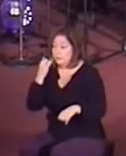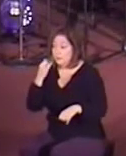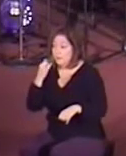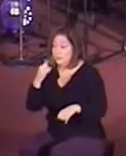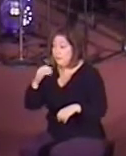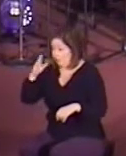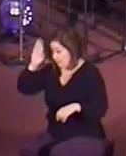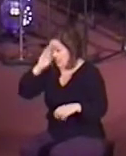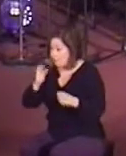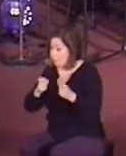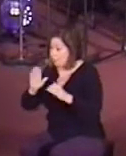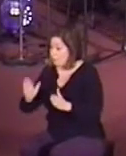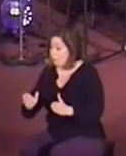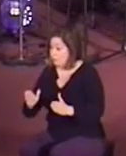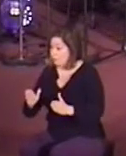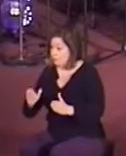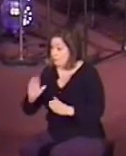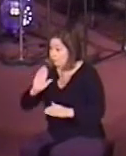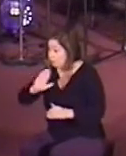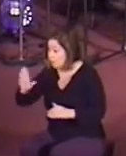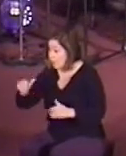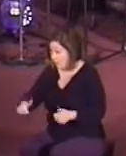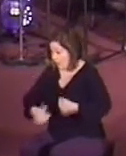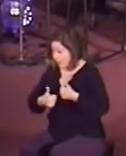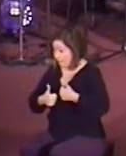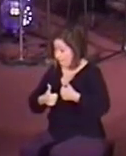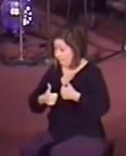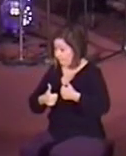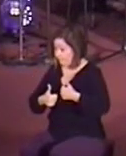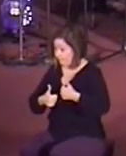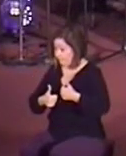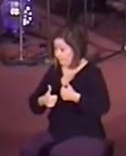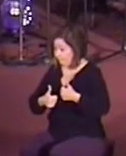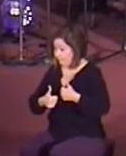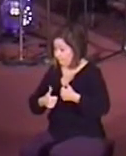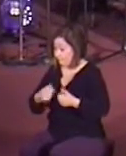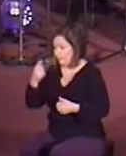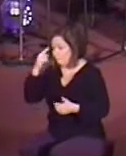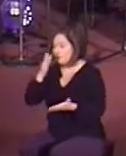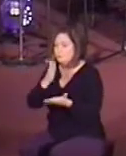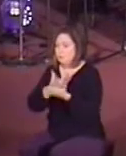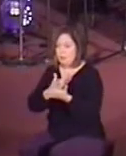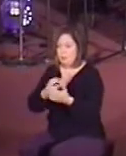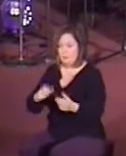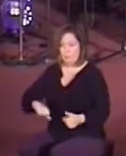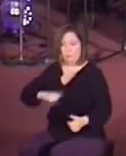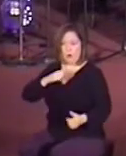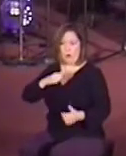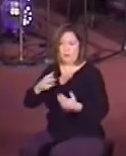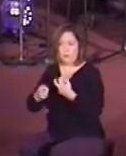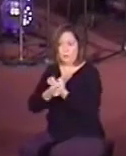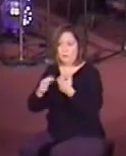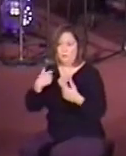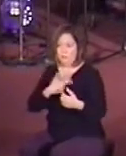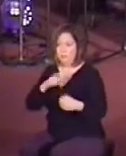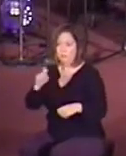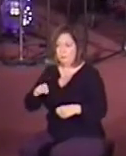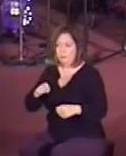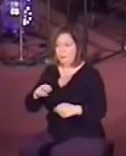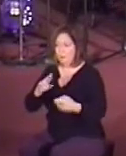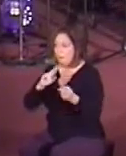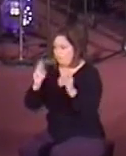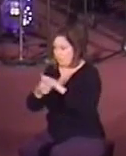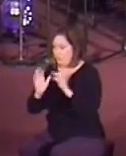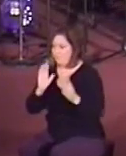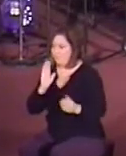life? You see, as we bring full circle here, in order to prevent the poison of pride, we must repent of our sins. Peter said in